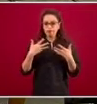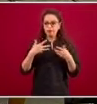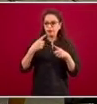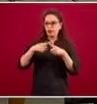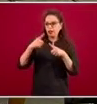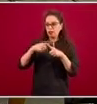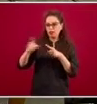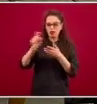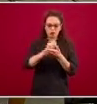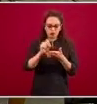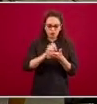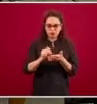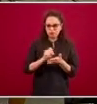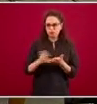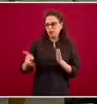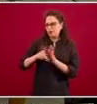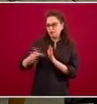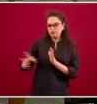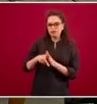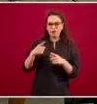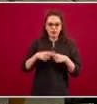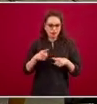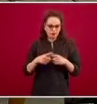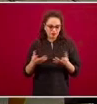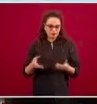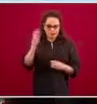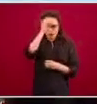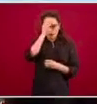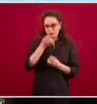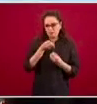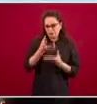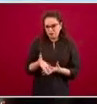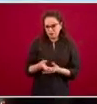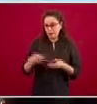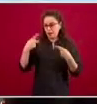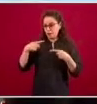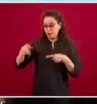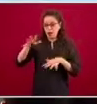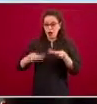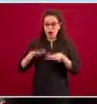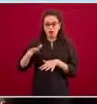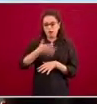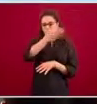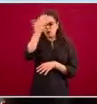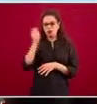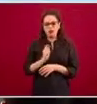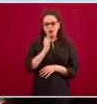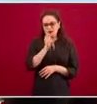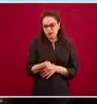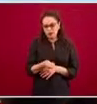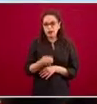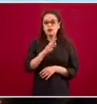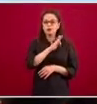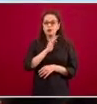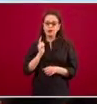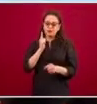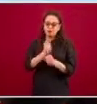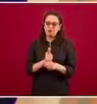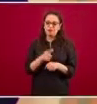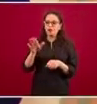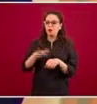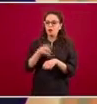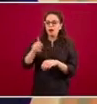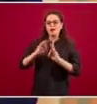it makes us really happy that society is allowed to express themselves, but not all information that is circulating